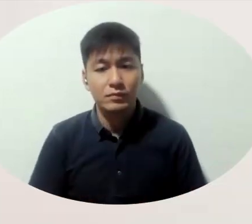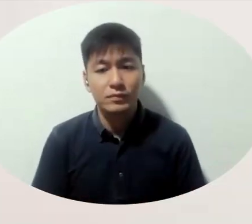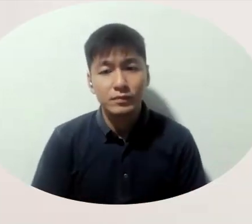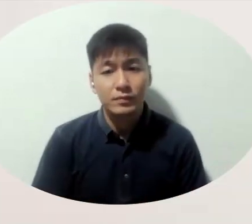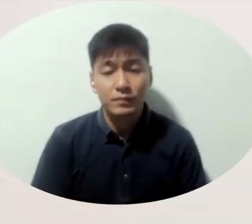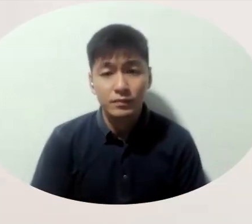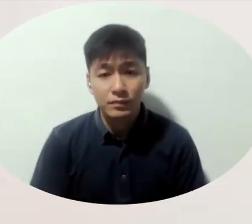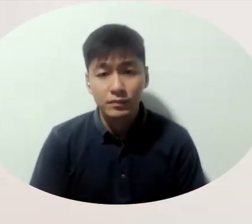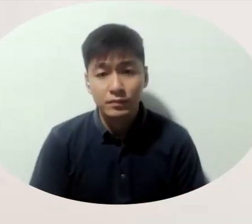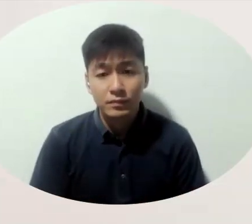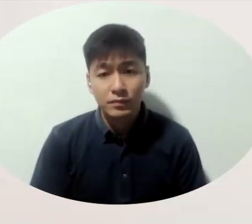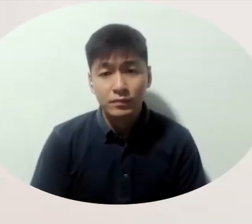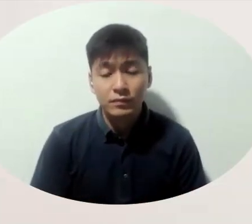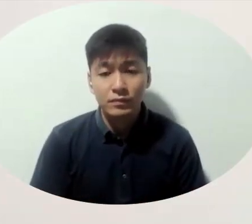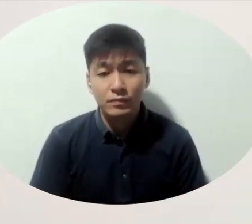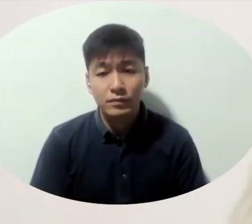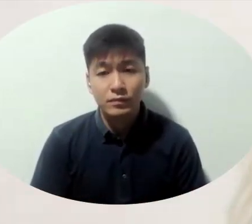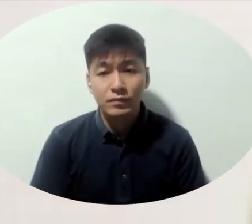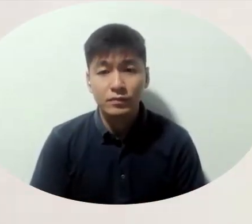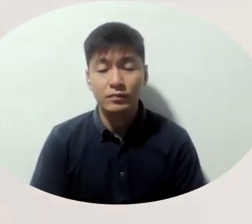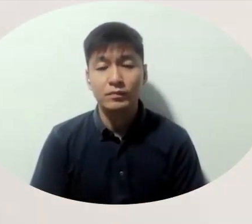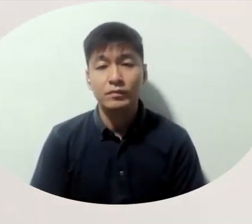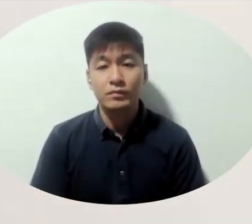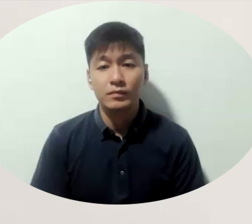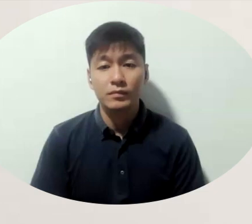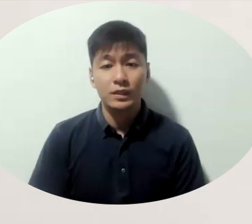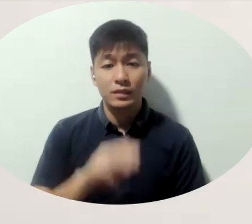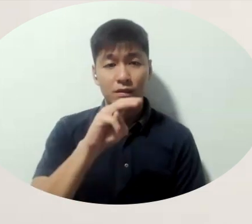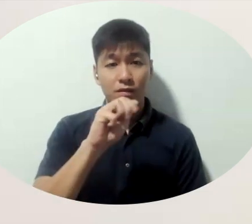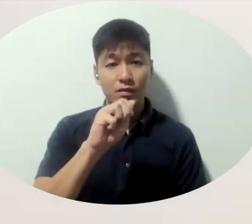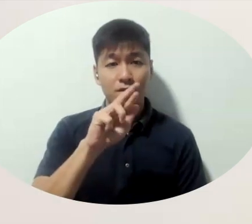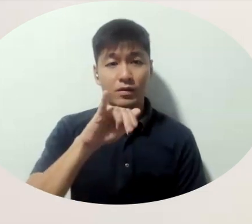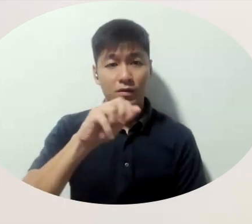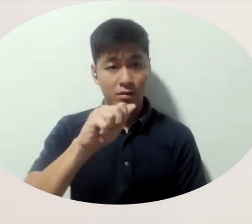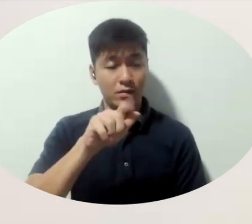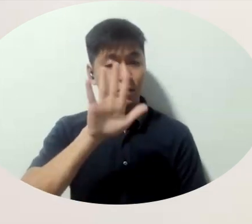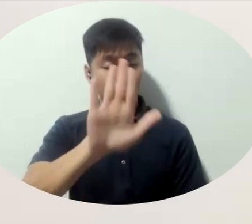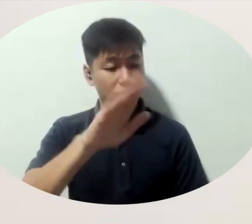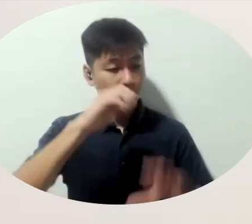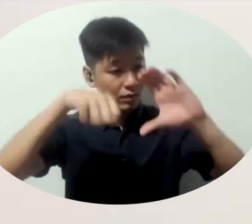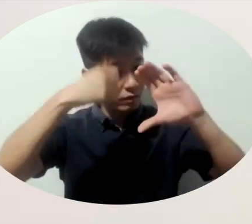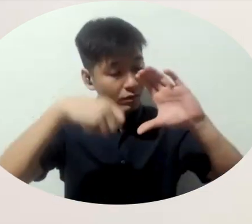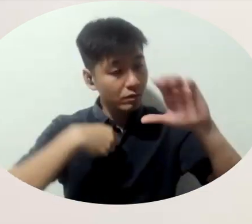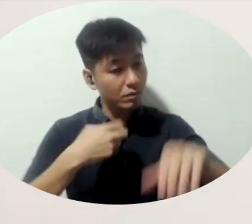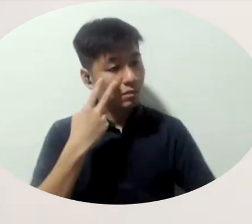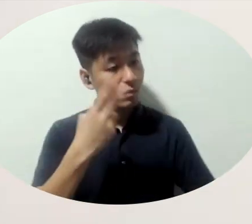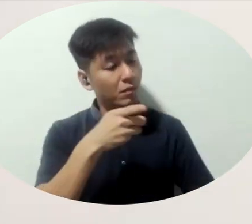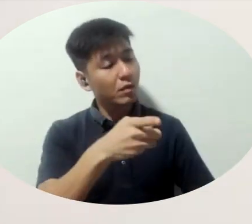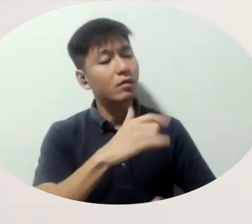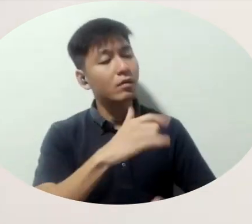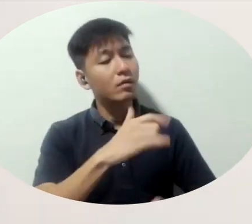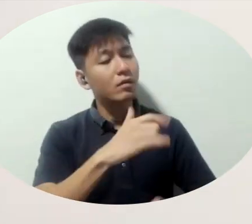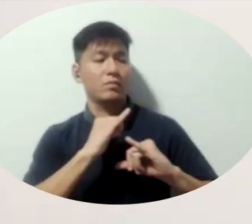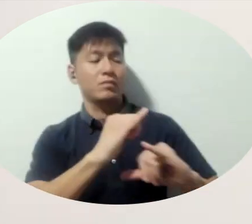Absolutely. And I think, the video from Maria, what stood out for me, and this is my personal journey as well, having to quit